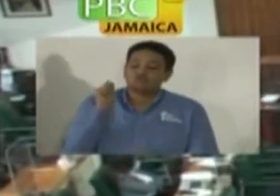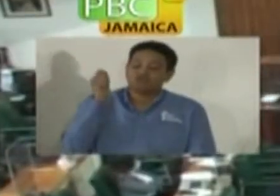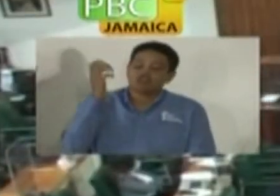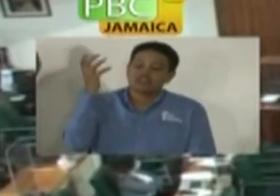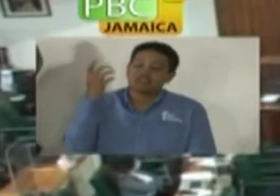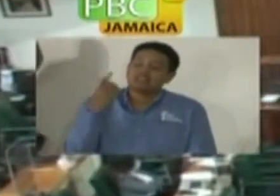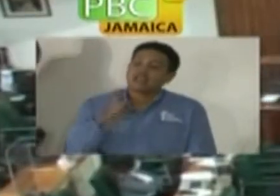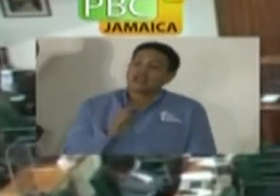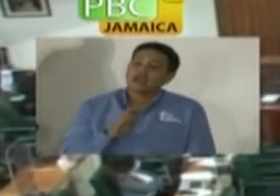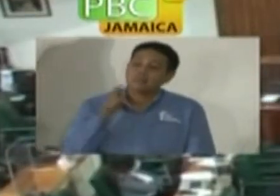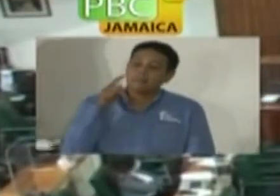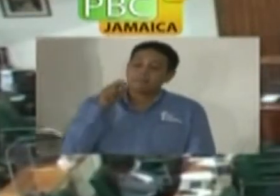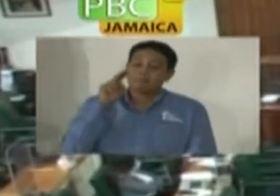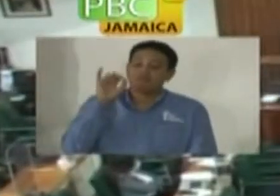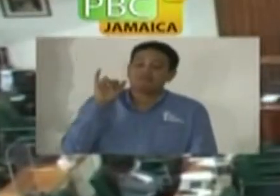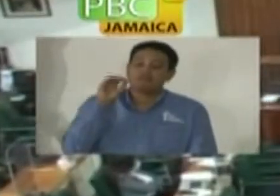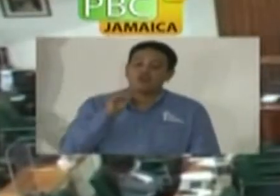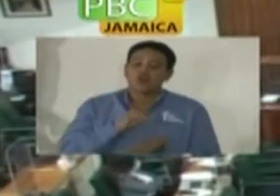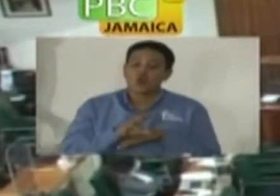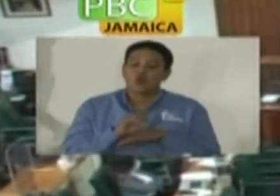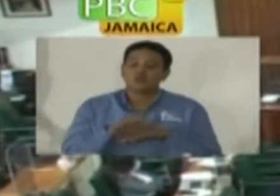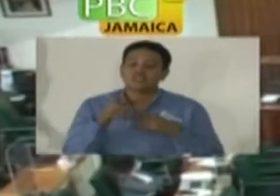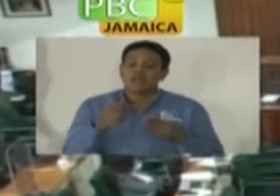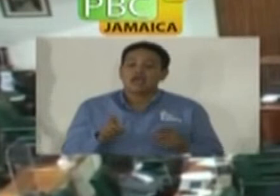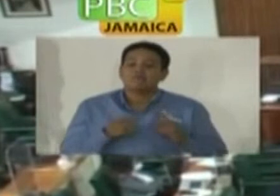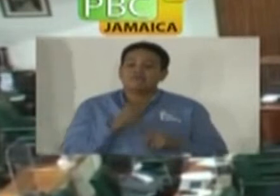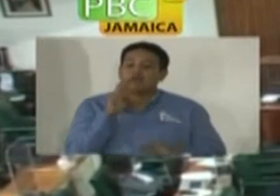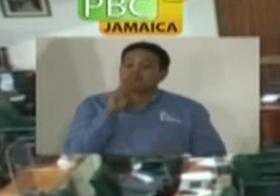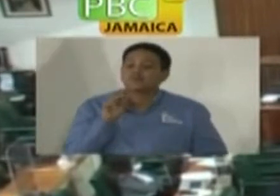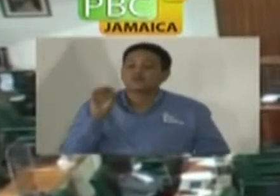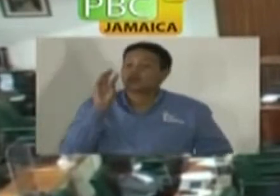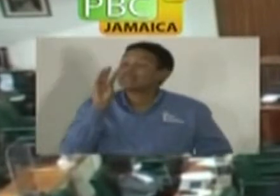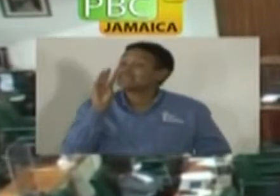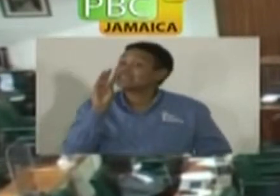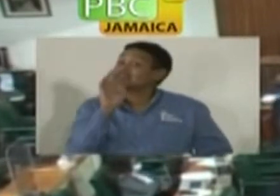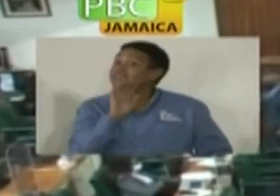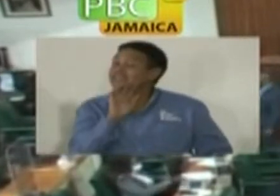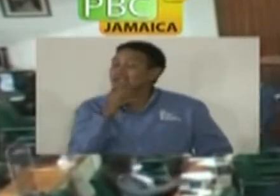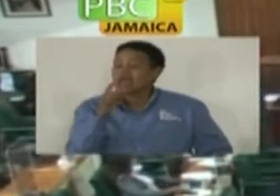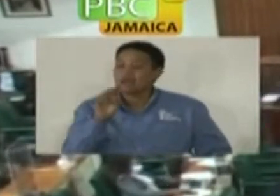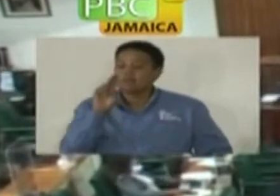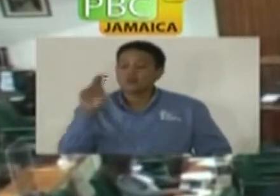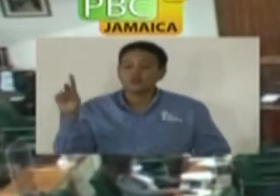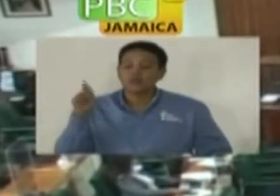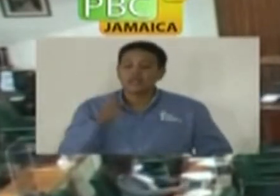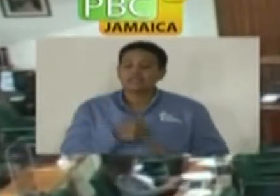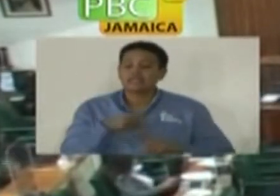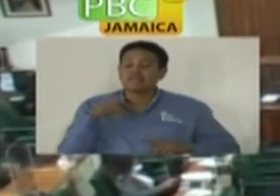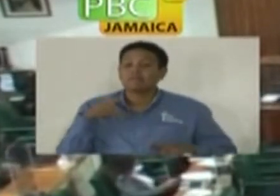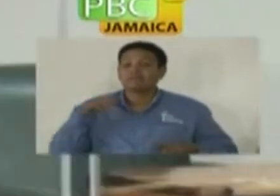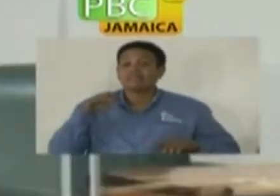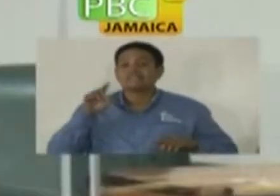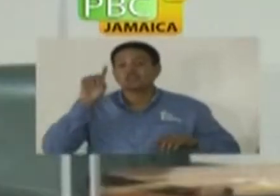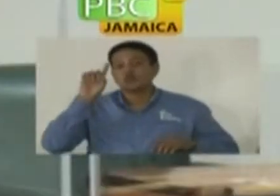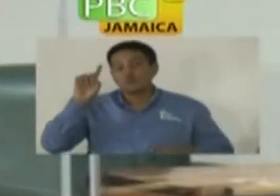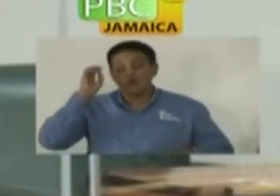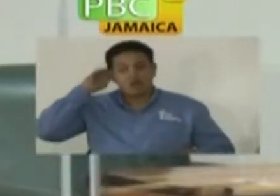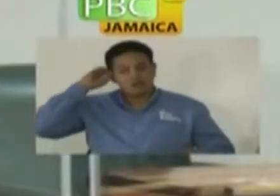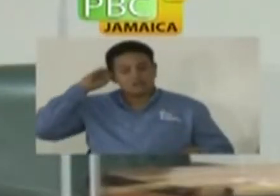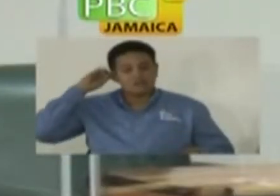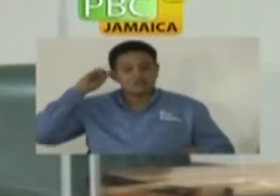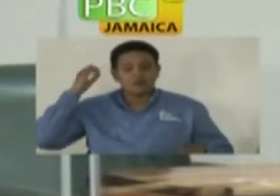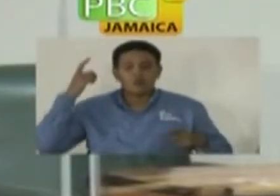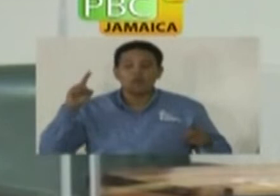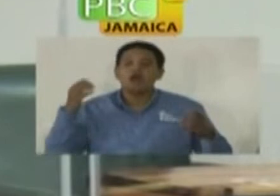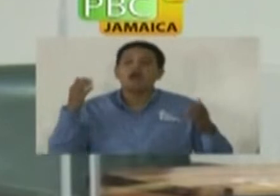Privy Council. And this is from 2006, UK PC 1, the state